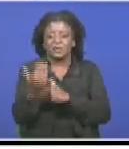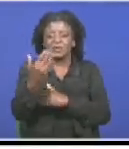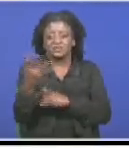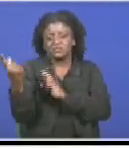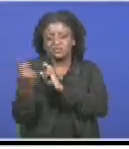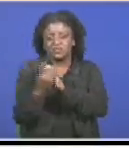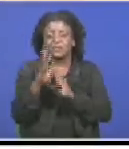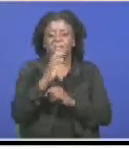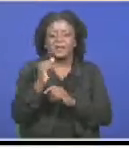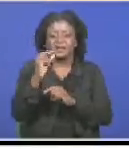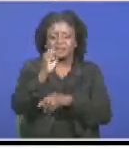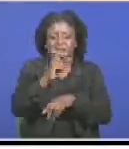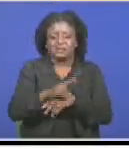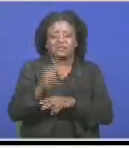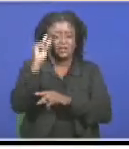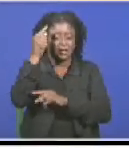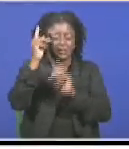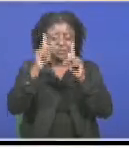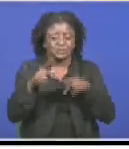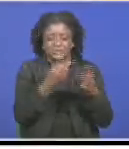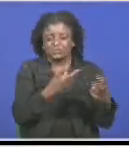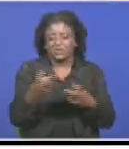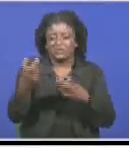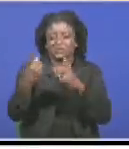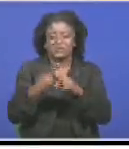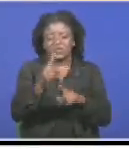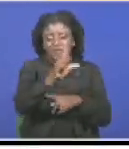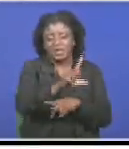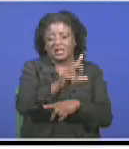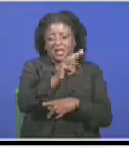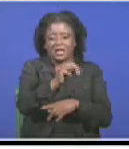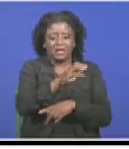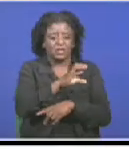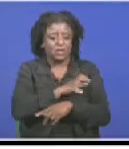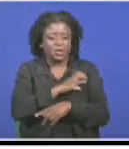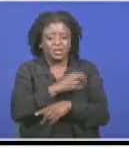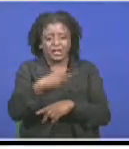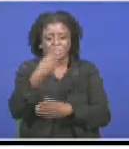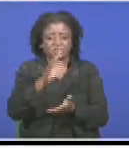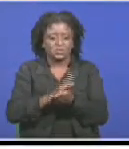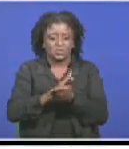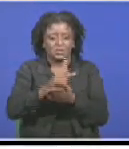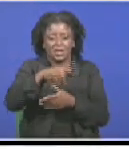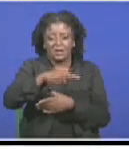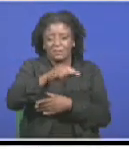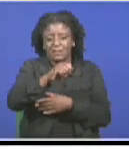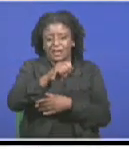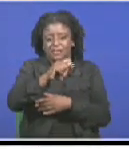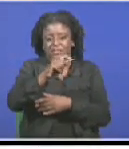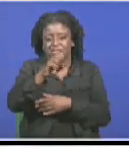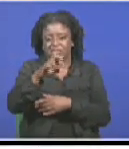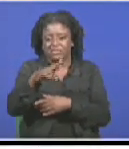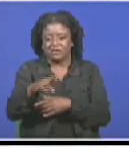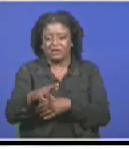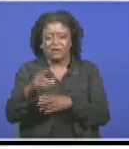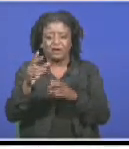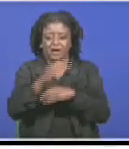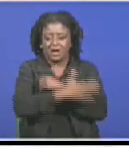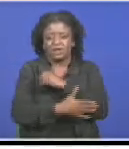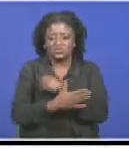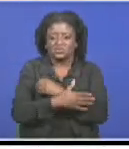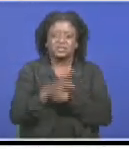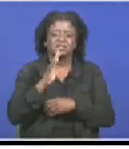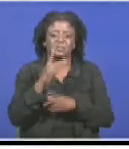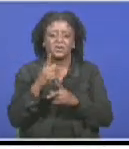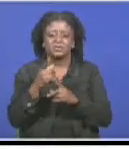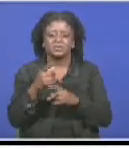senior government officials. He then traveled to the L.N. Coakley High School, better known as Panther Country, where he addressed a special assembly for 7th, 8th,